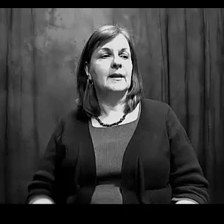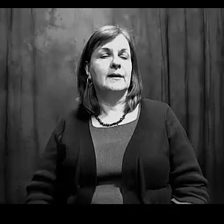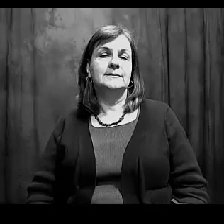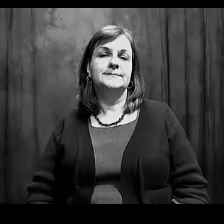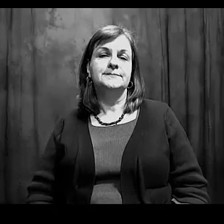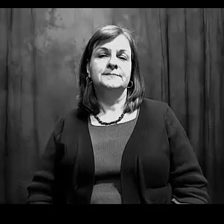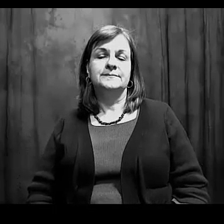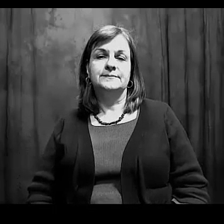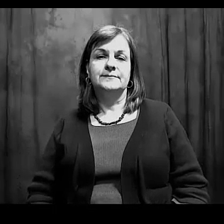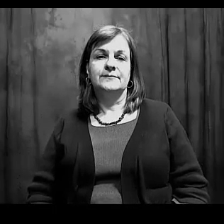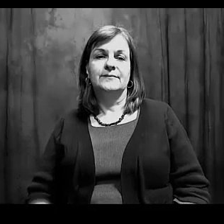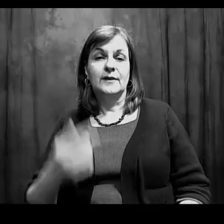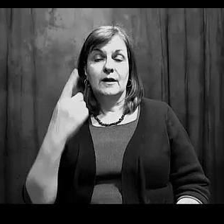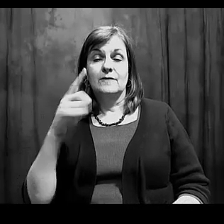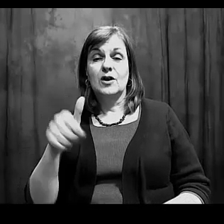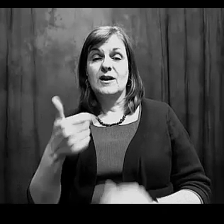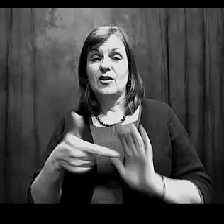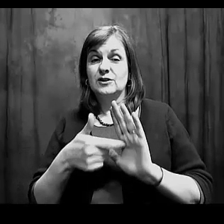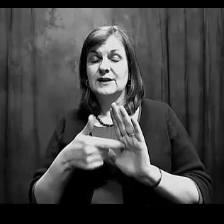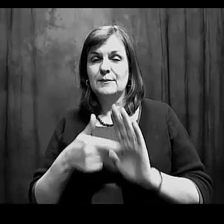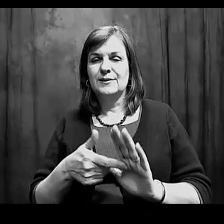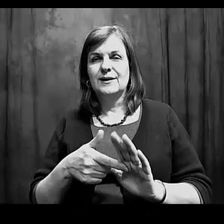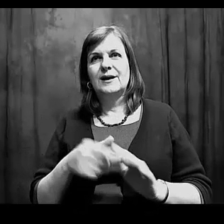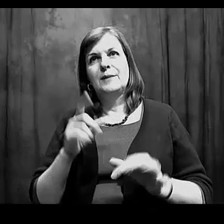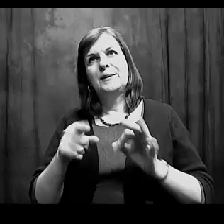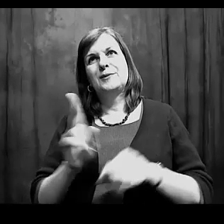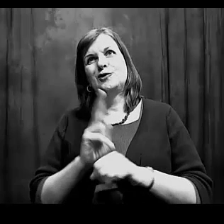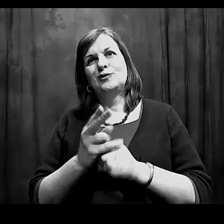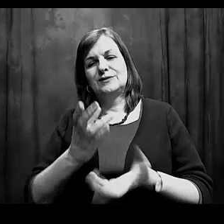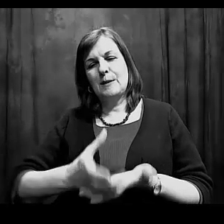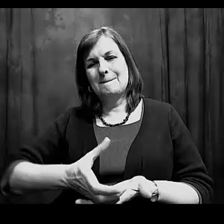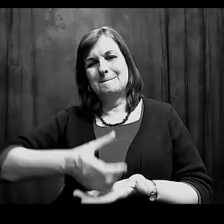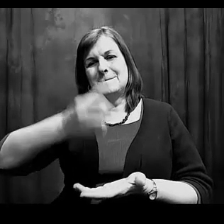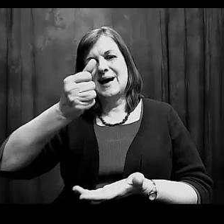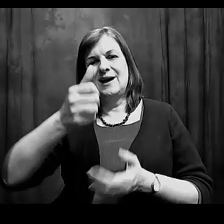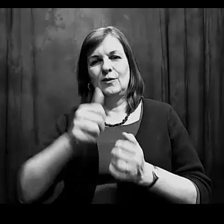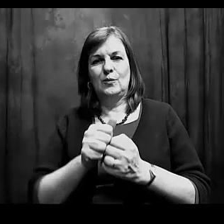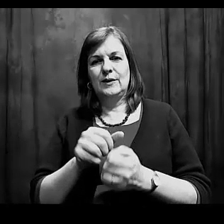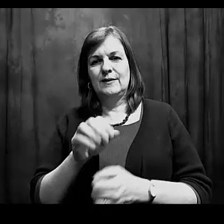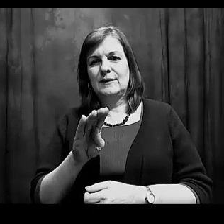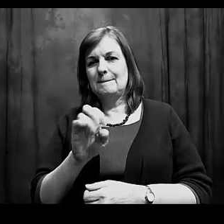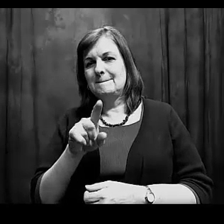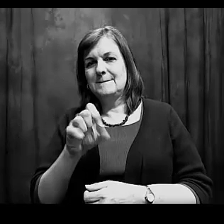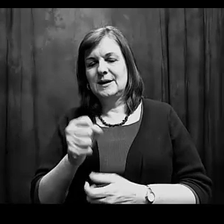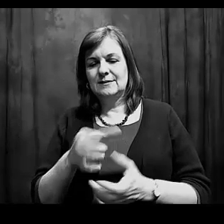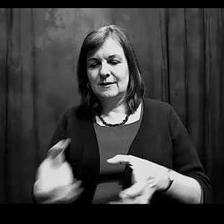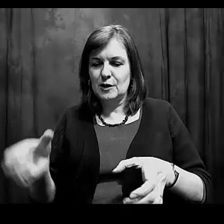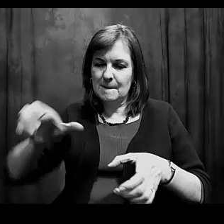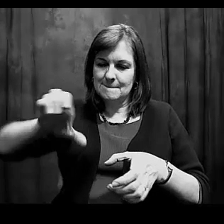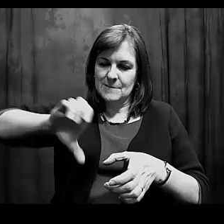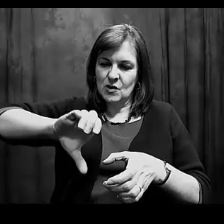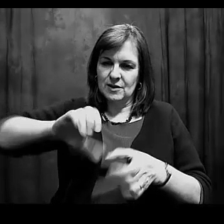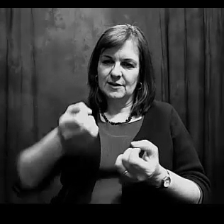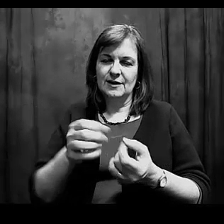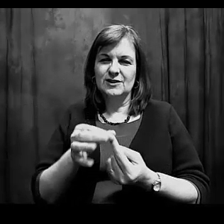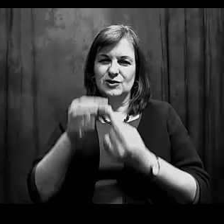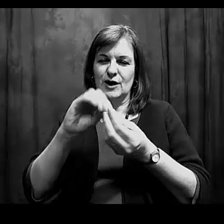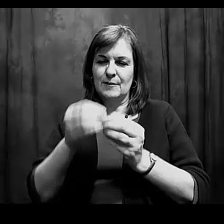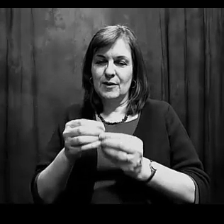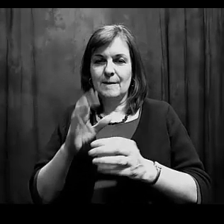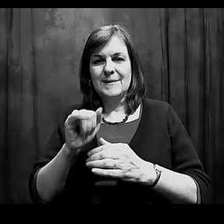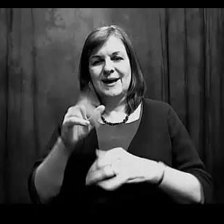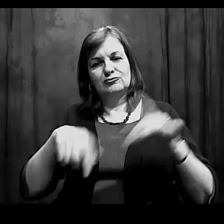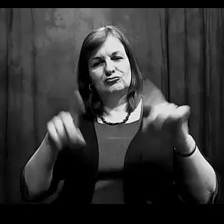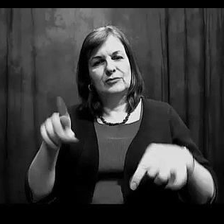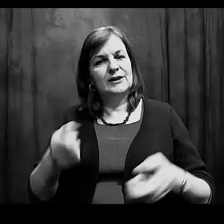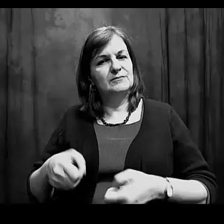You can look at this as far as just beads, and everyone always puts them in a bottle, right? We're just pouring out a certain number, and by